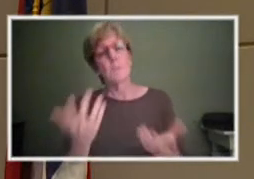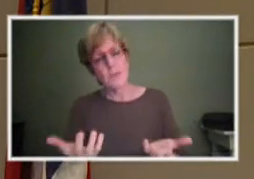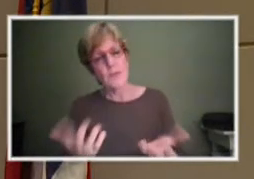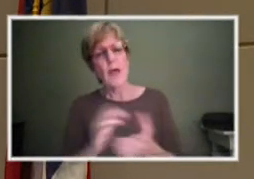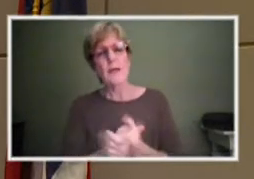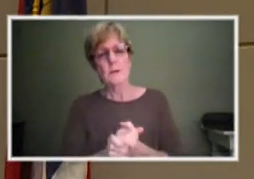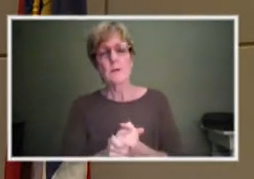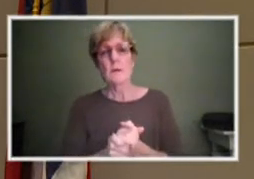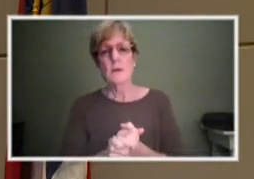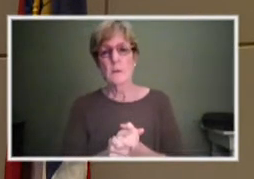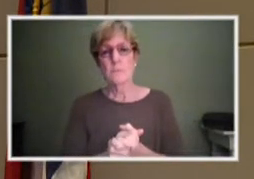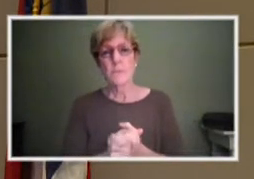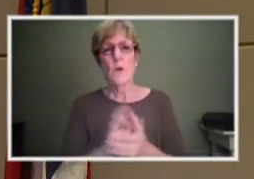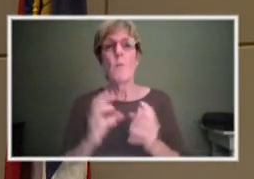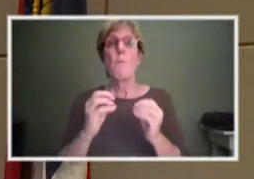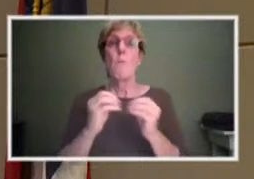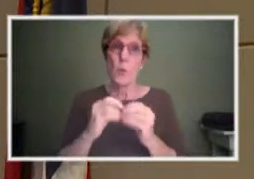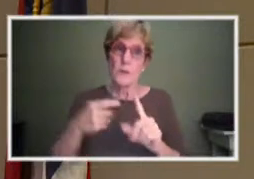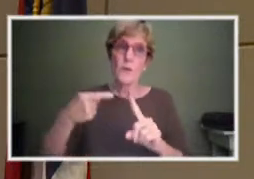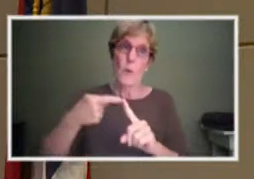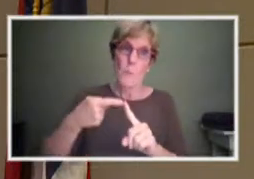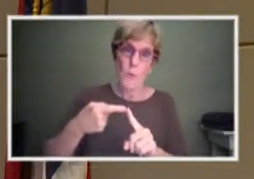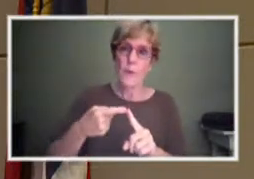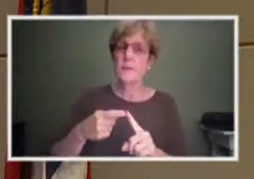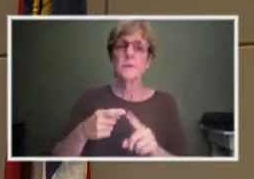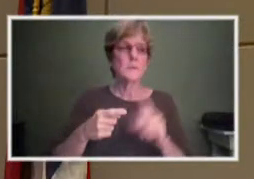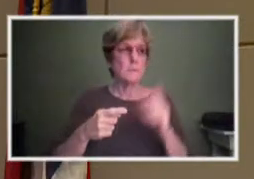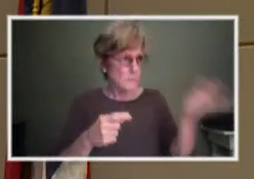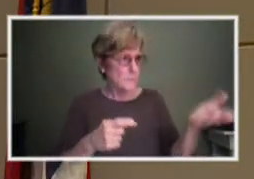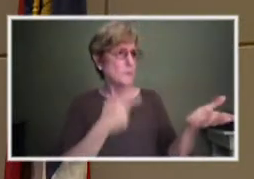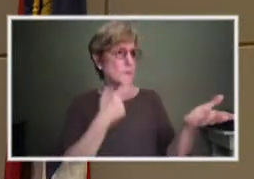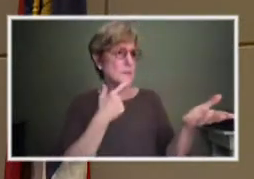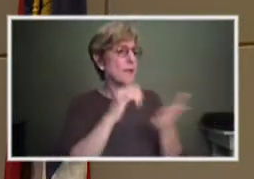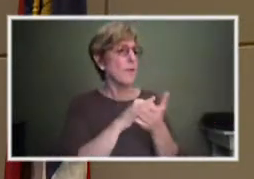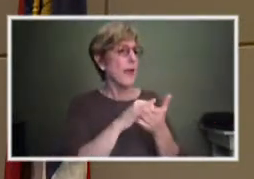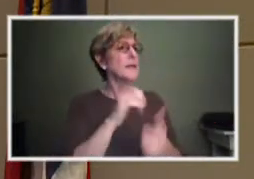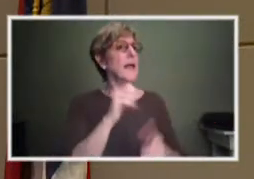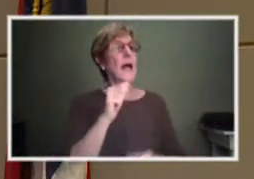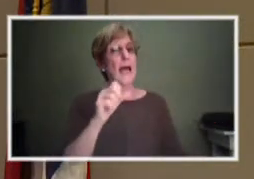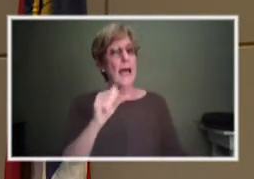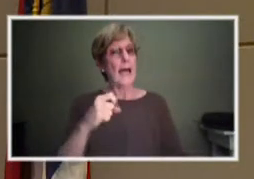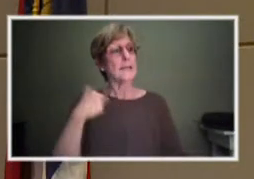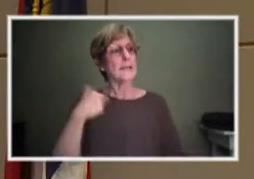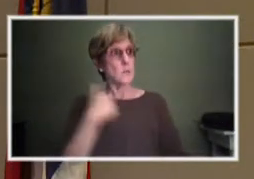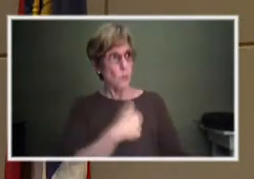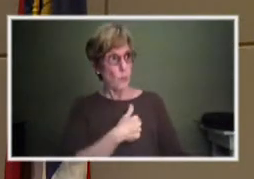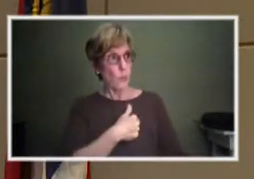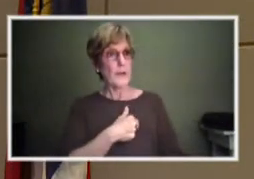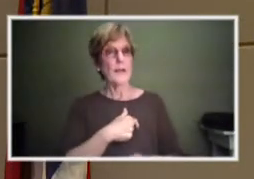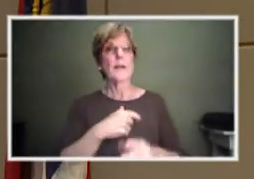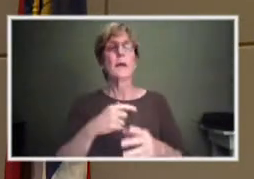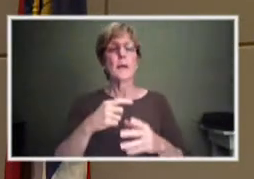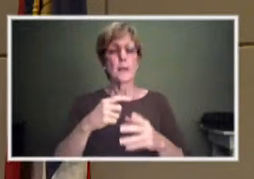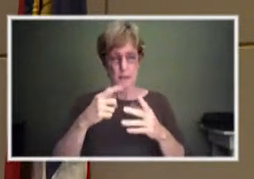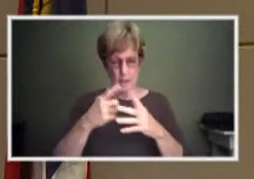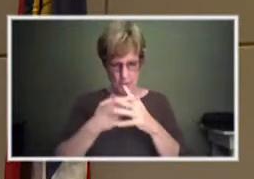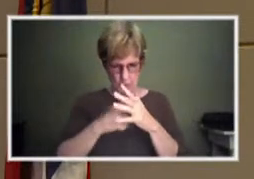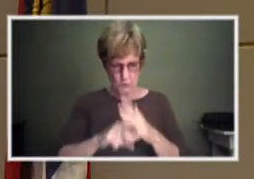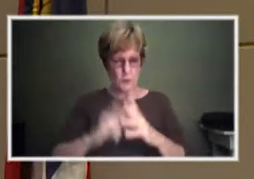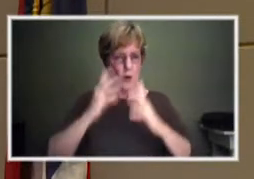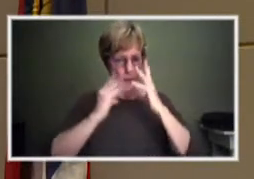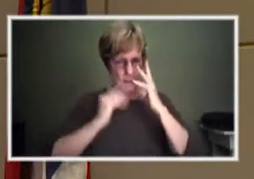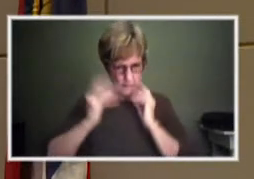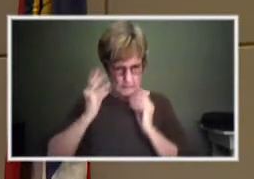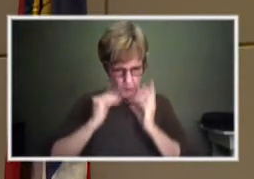the more to the point of what Mr. Bakari was saying, you know, as we, you know, unpack this opportunity, you know,